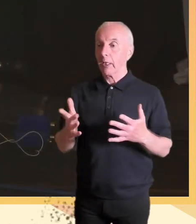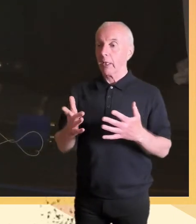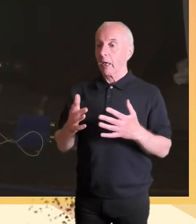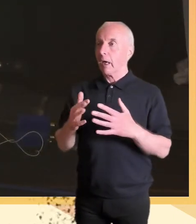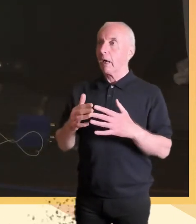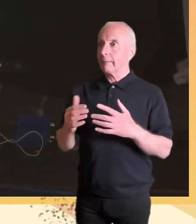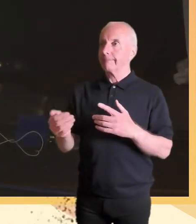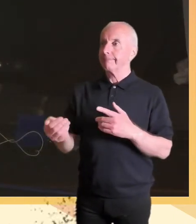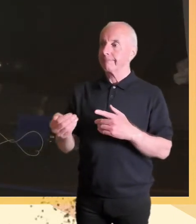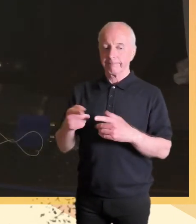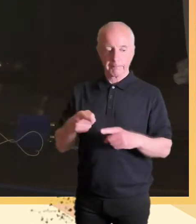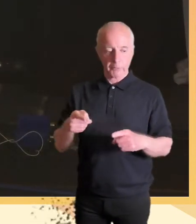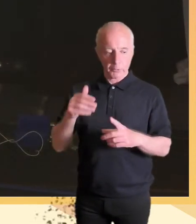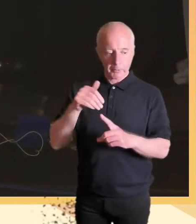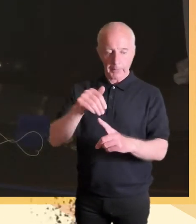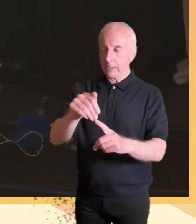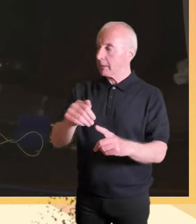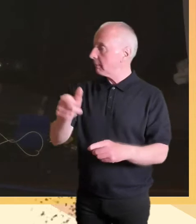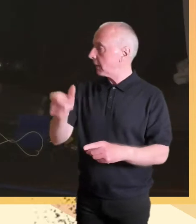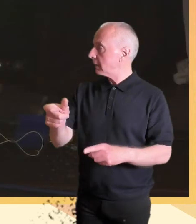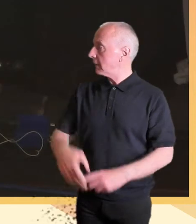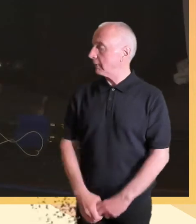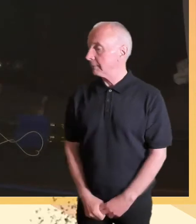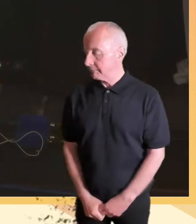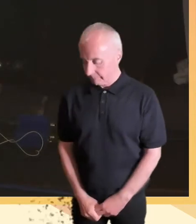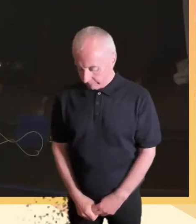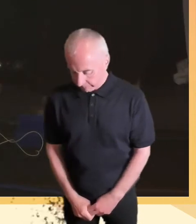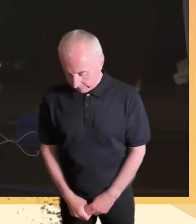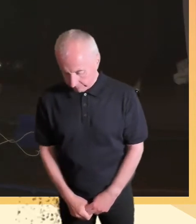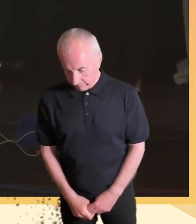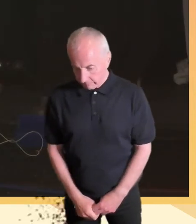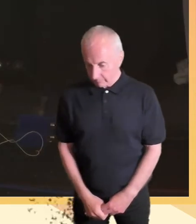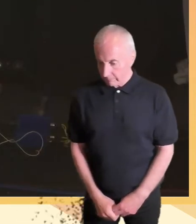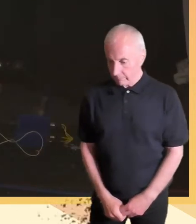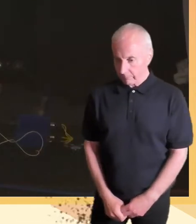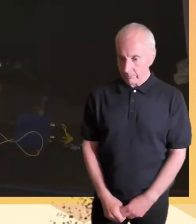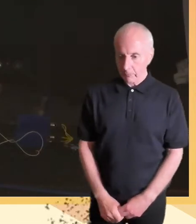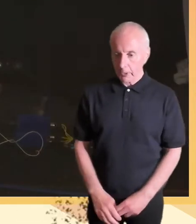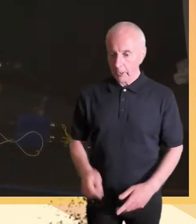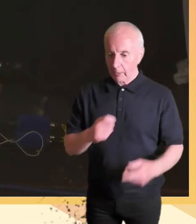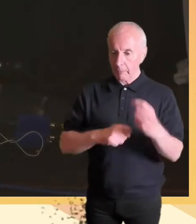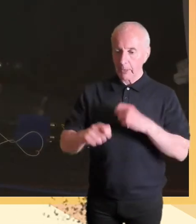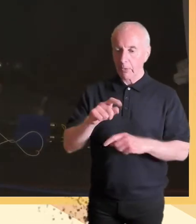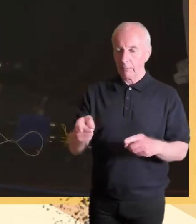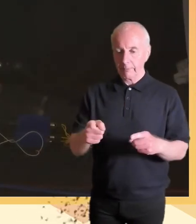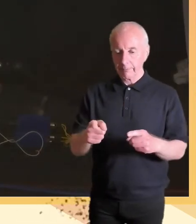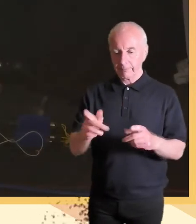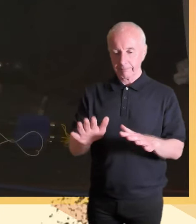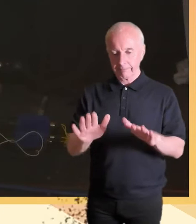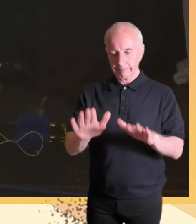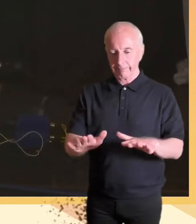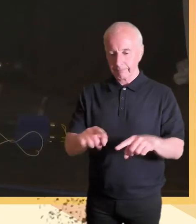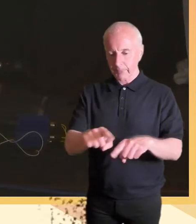recognised as mission personnel and those who have recently transferred to the fully accredited list of ministers, pastors and